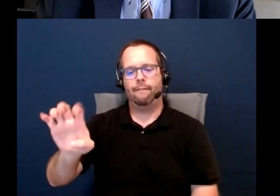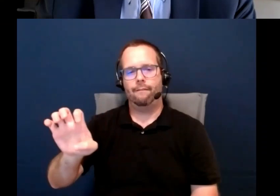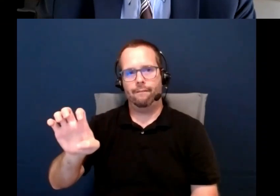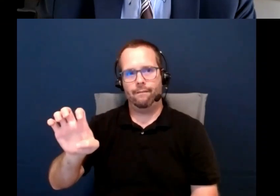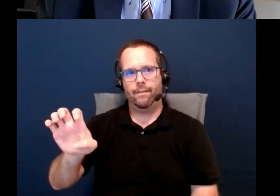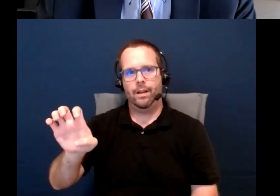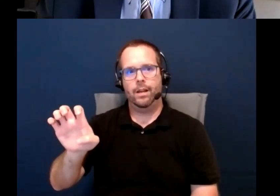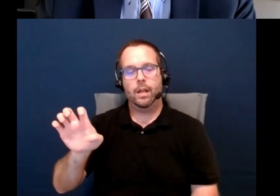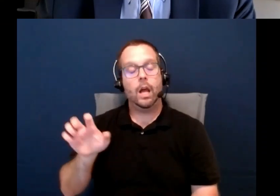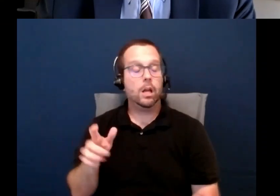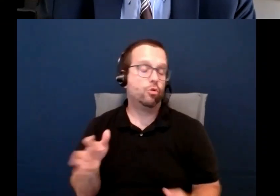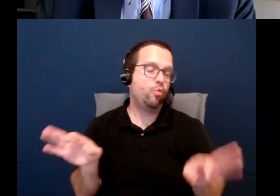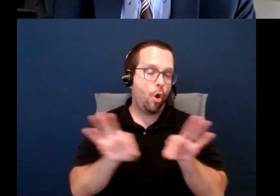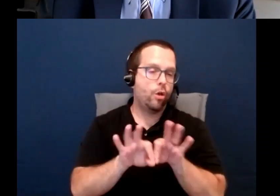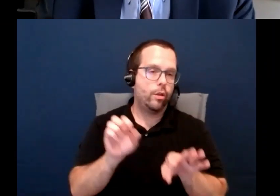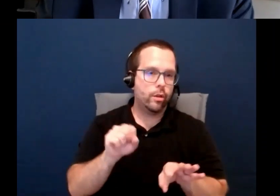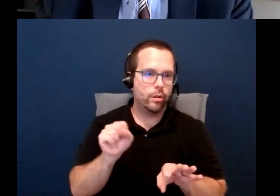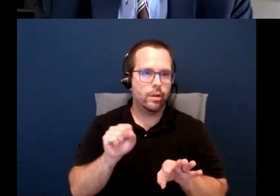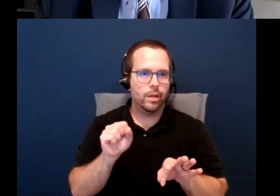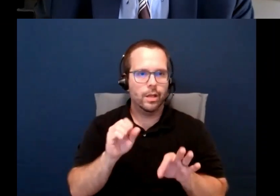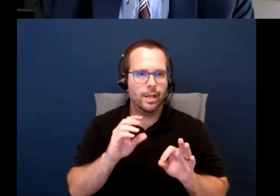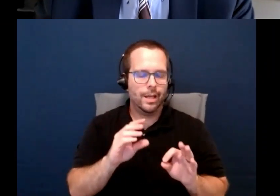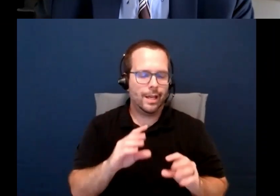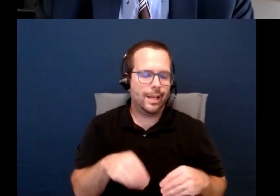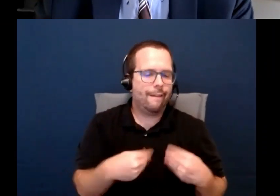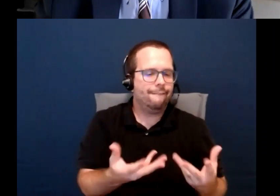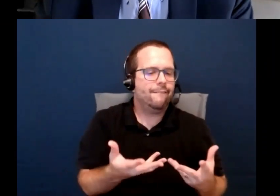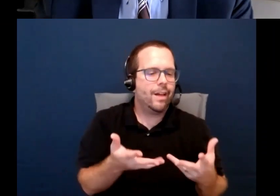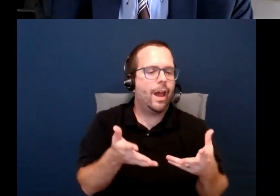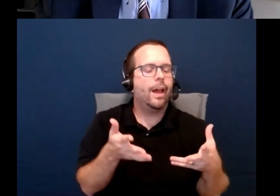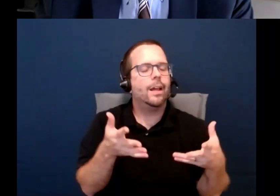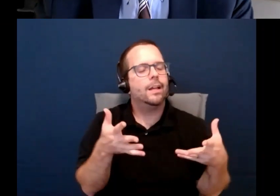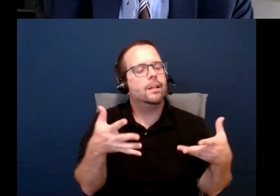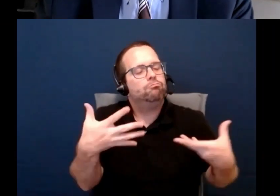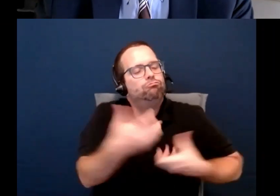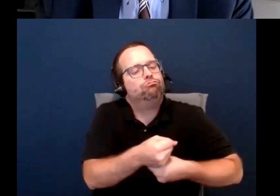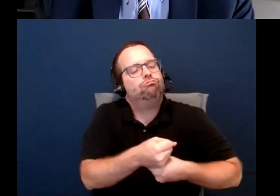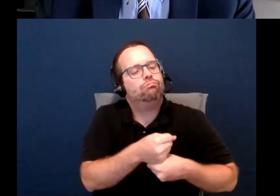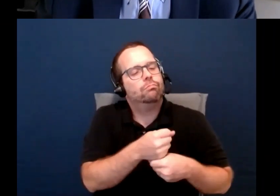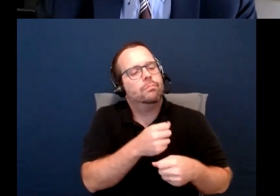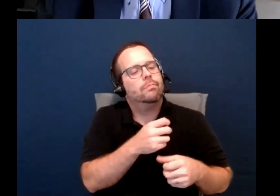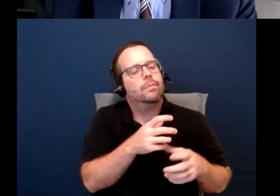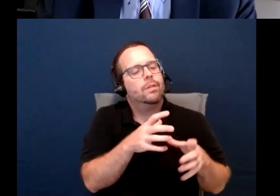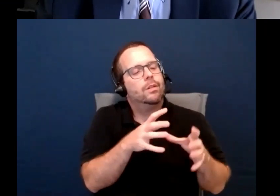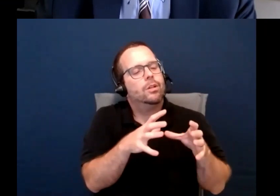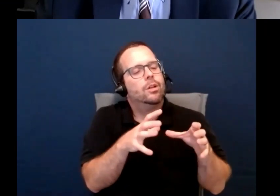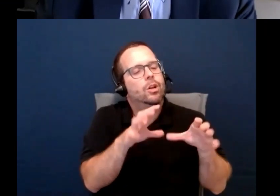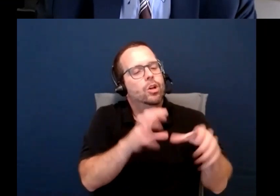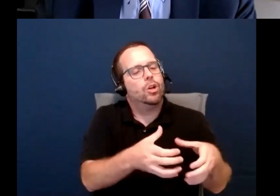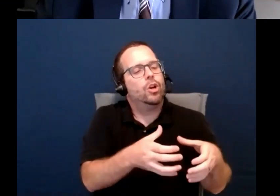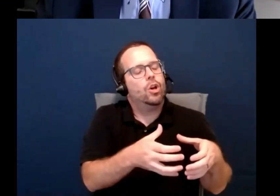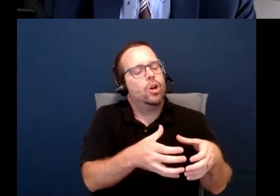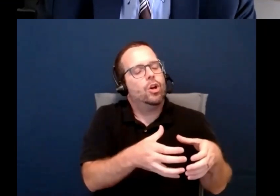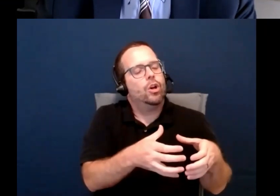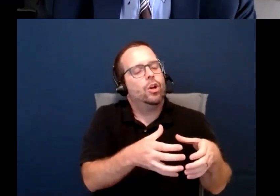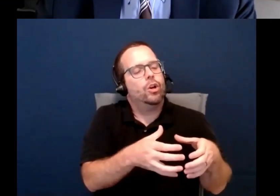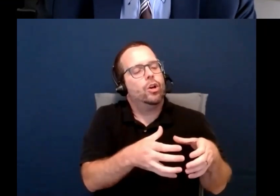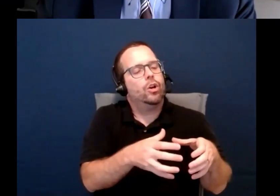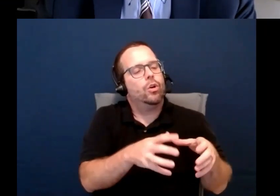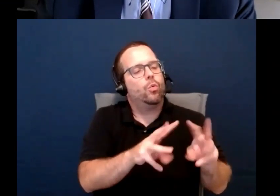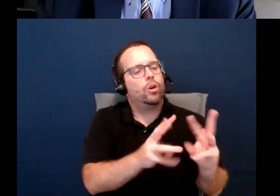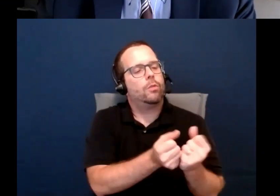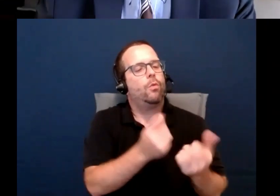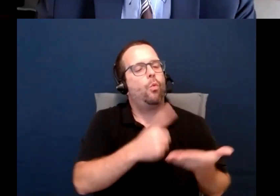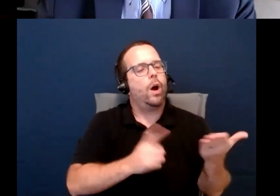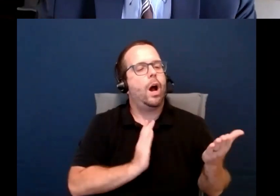give the abbreviated version of what our expectations are, but what forms,